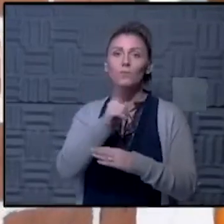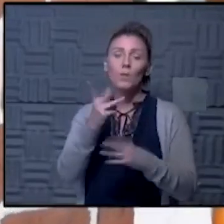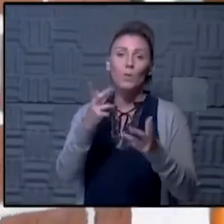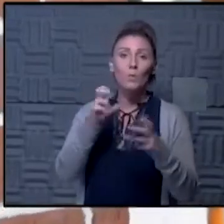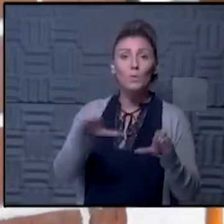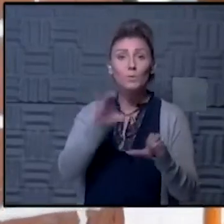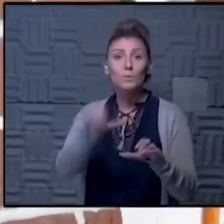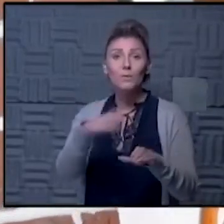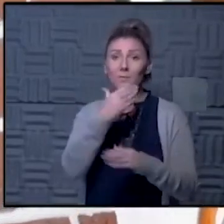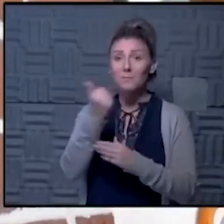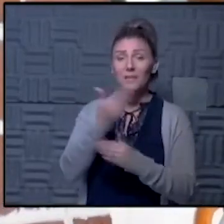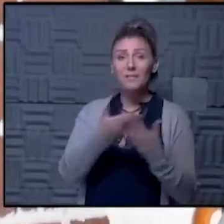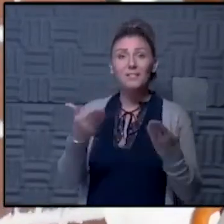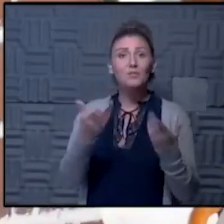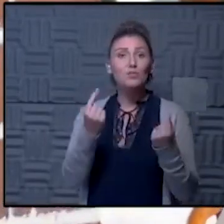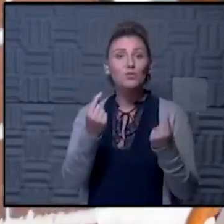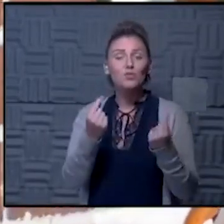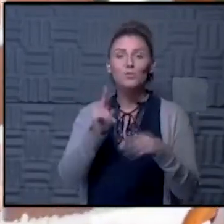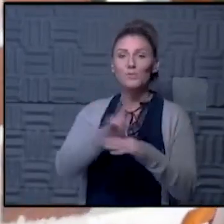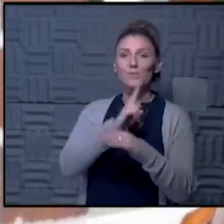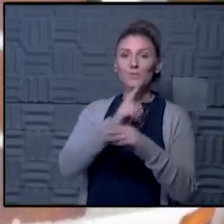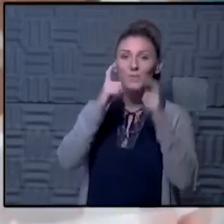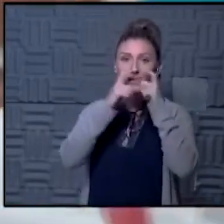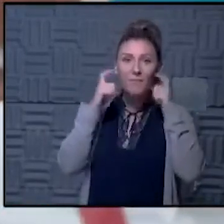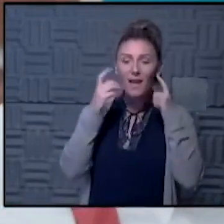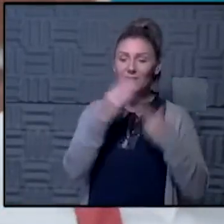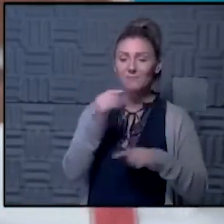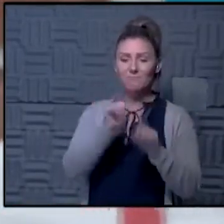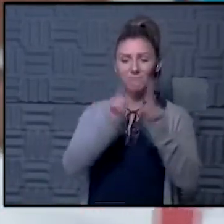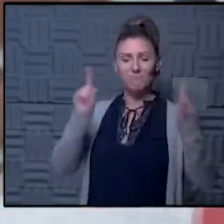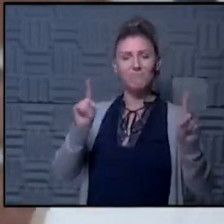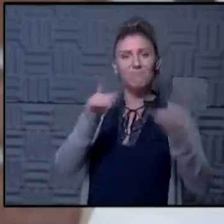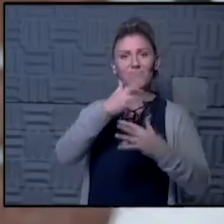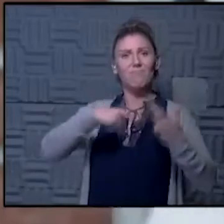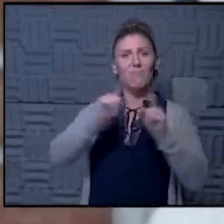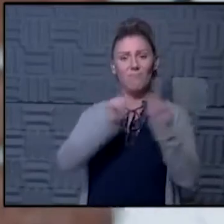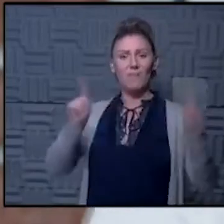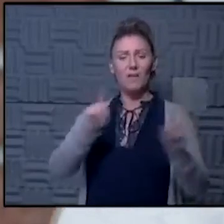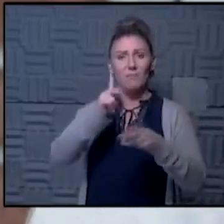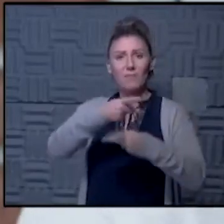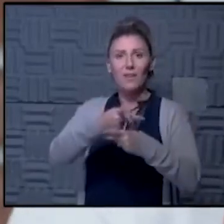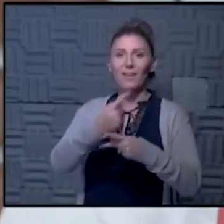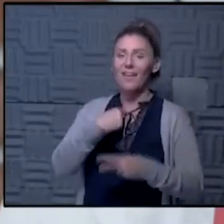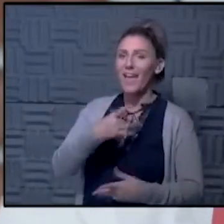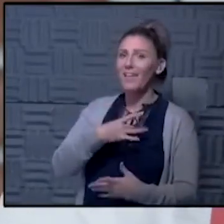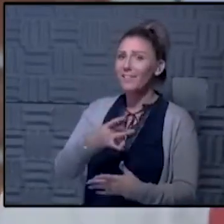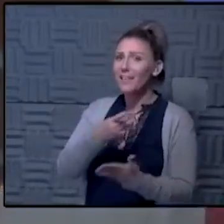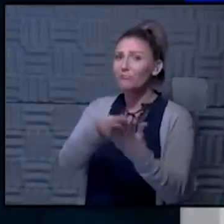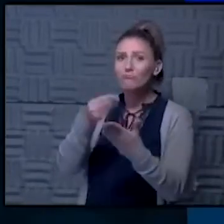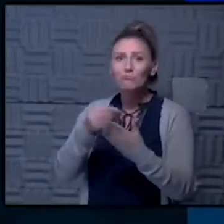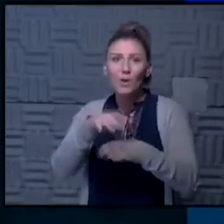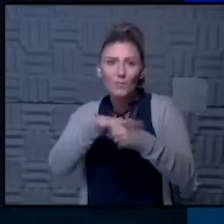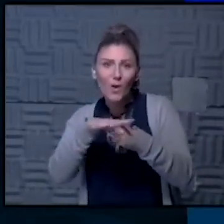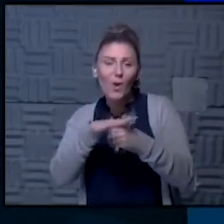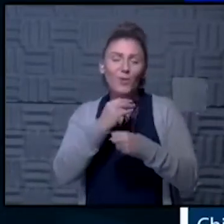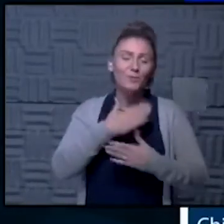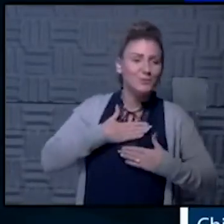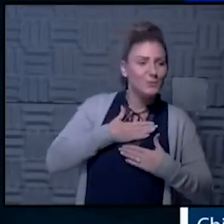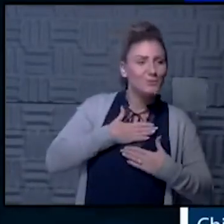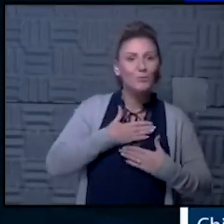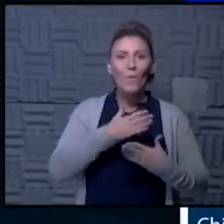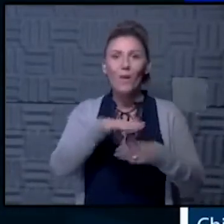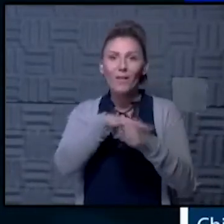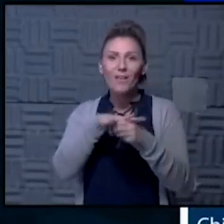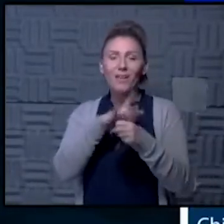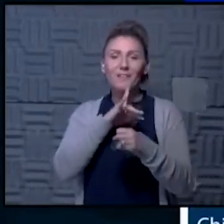the best thing you can do is wear a mask and socially distance and be cautious. I like to shop local and buy local and enjoy getting to have those